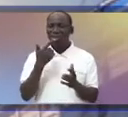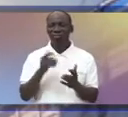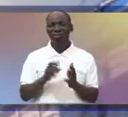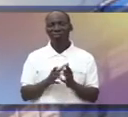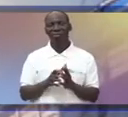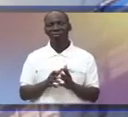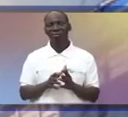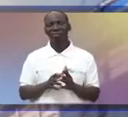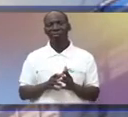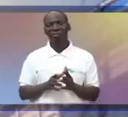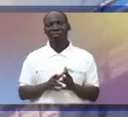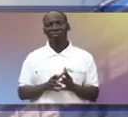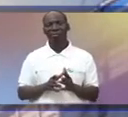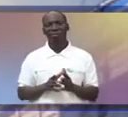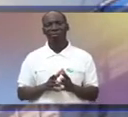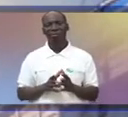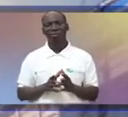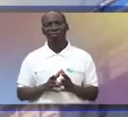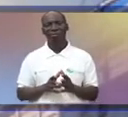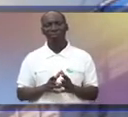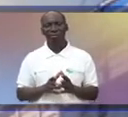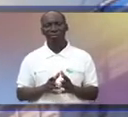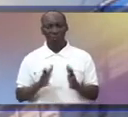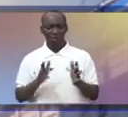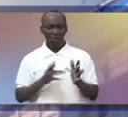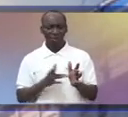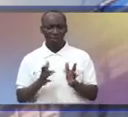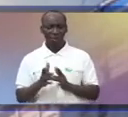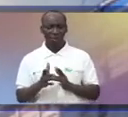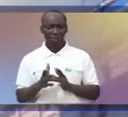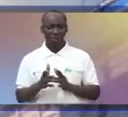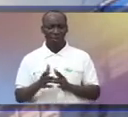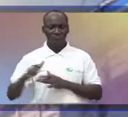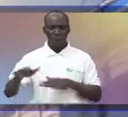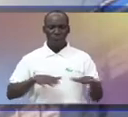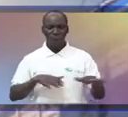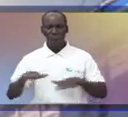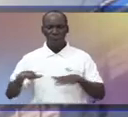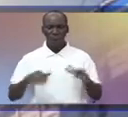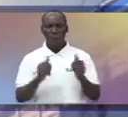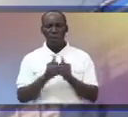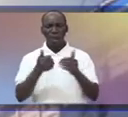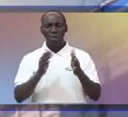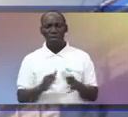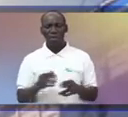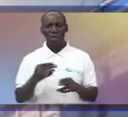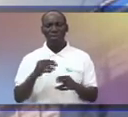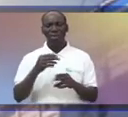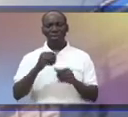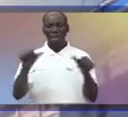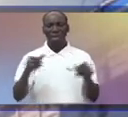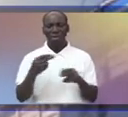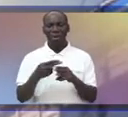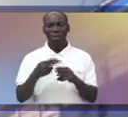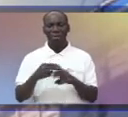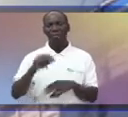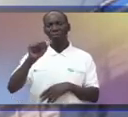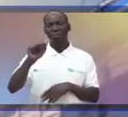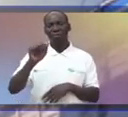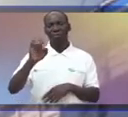a no ni na suma fo no okuru bia ofre ho einon a eben salim na